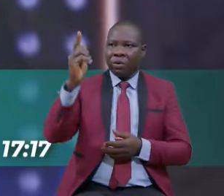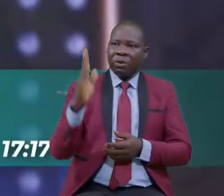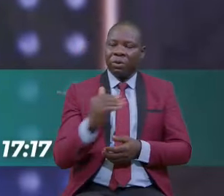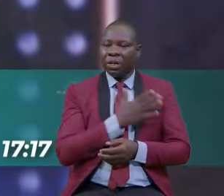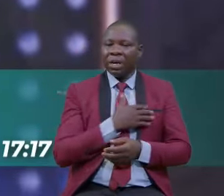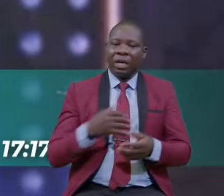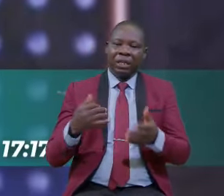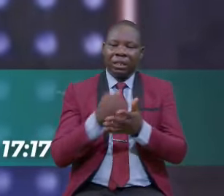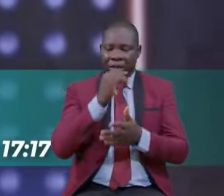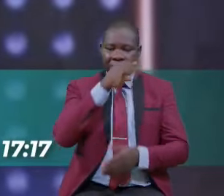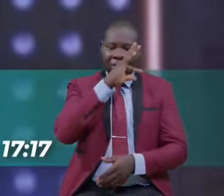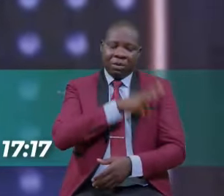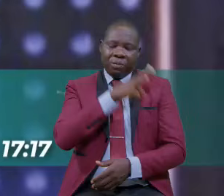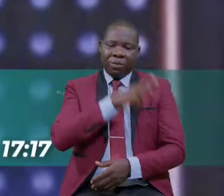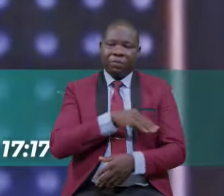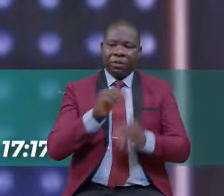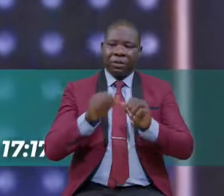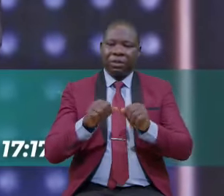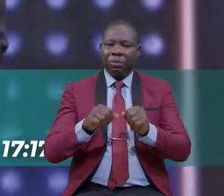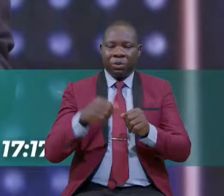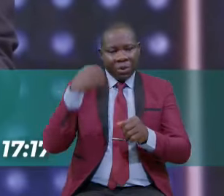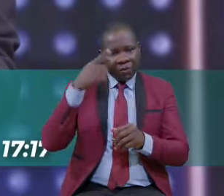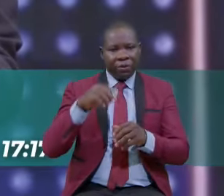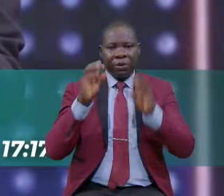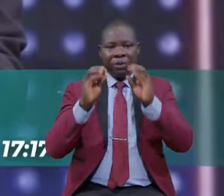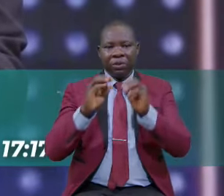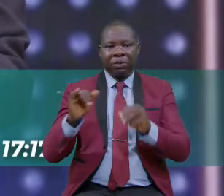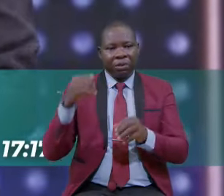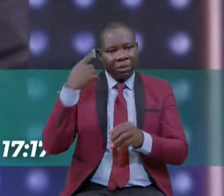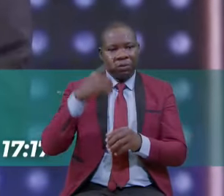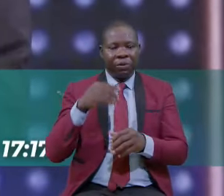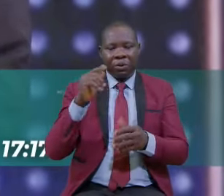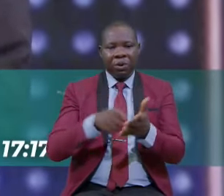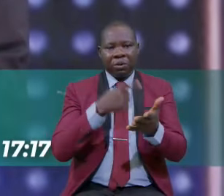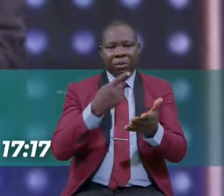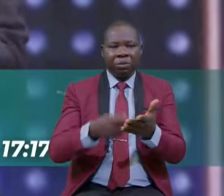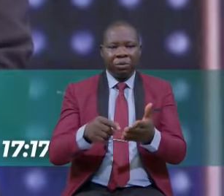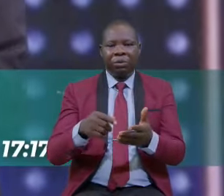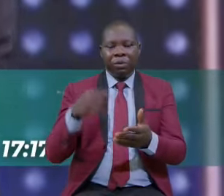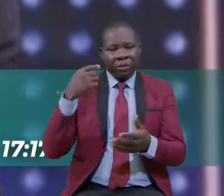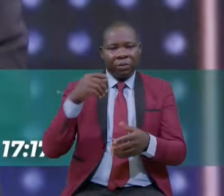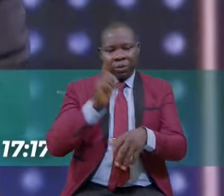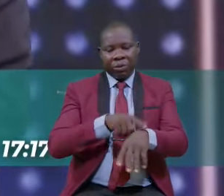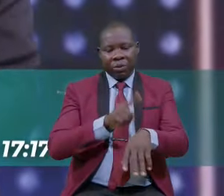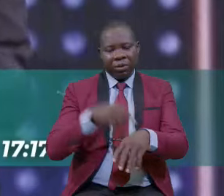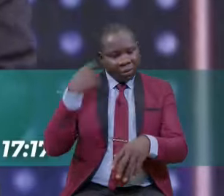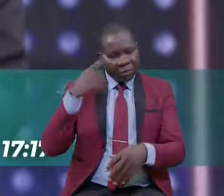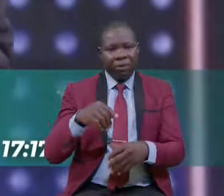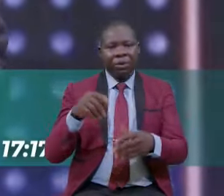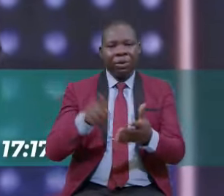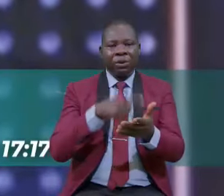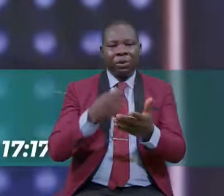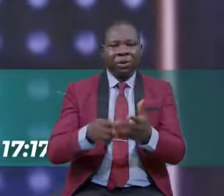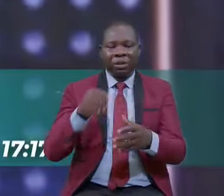for doctrine, for reproof, for correction, for instruction in righteousness. Look at verse